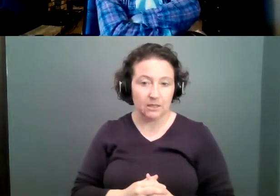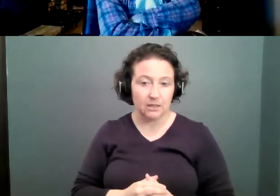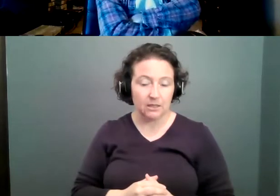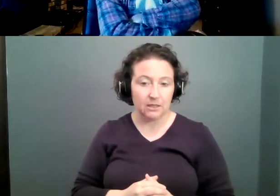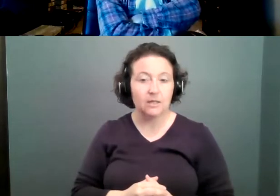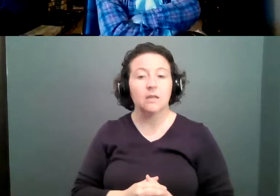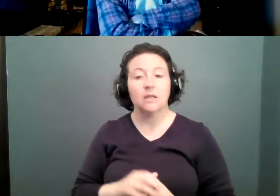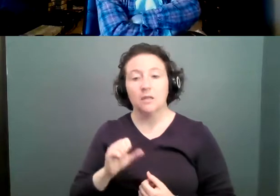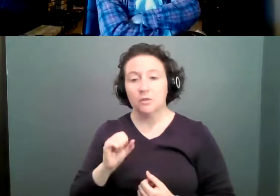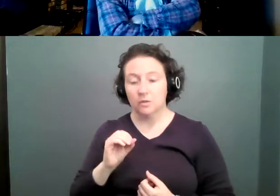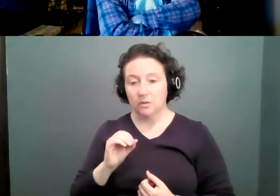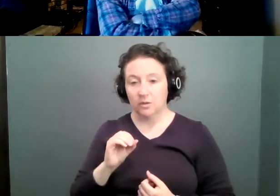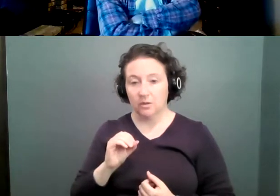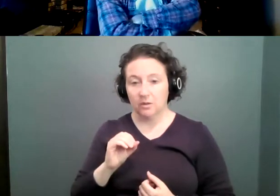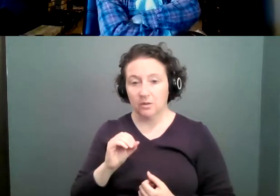So